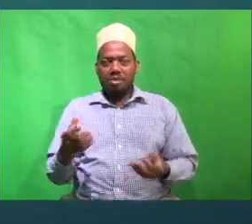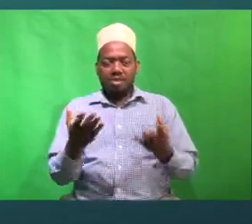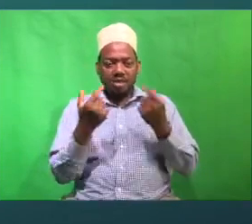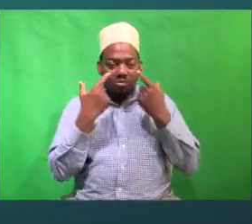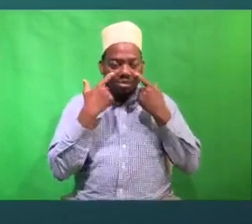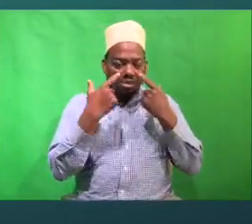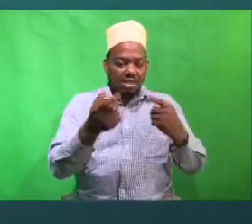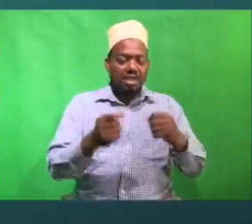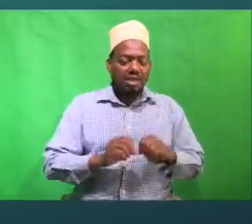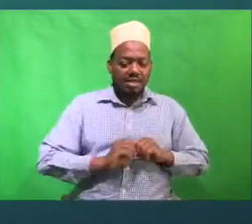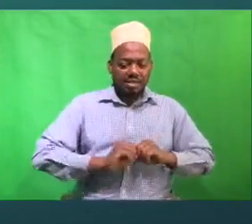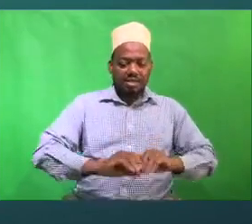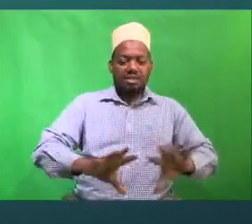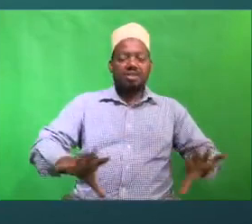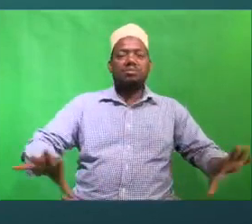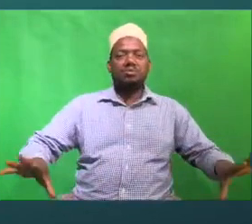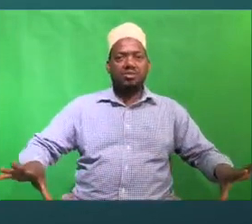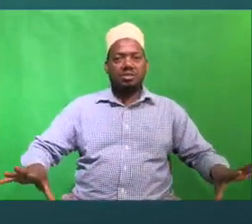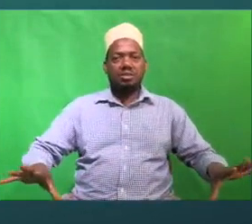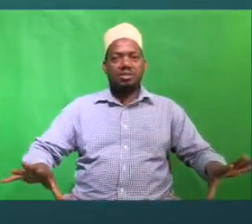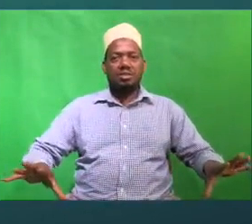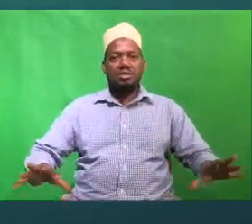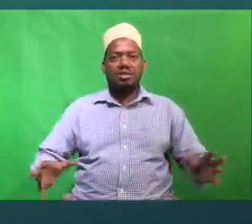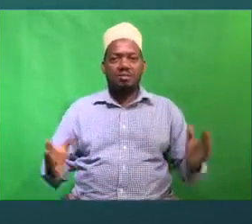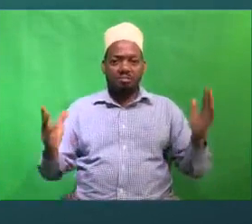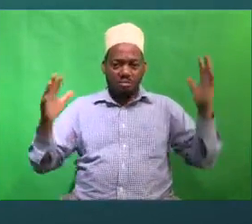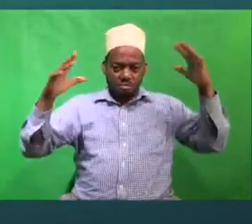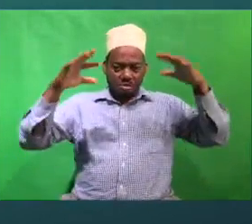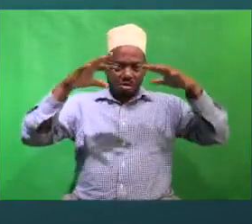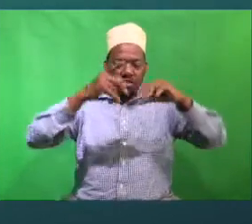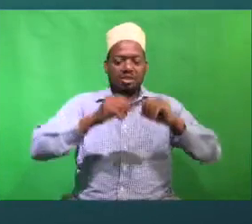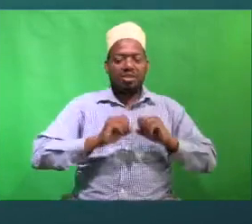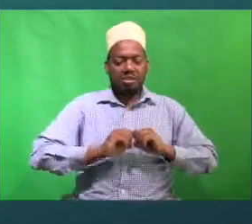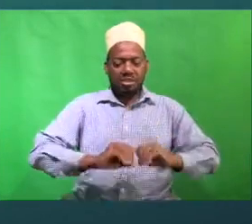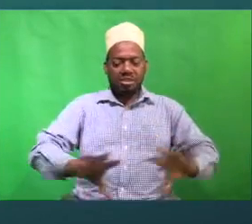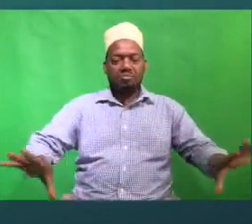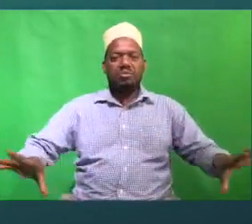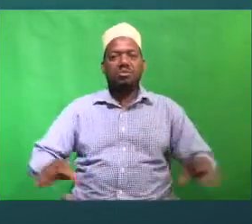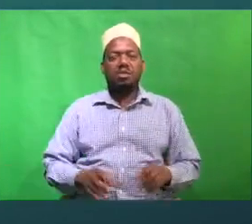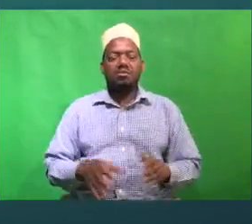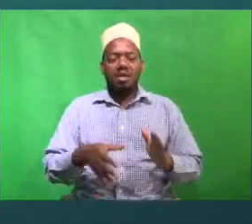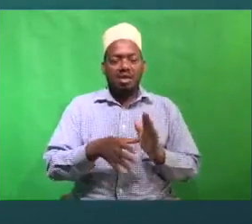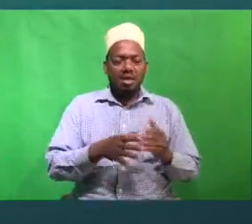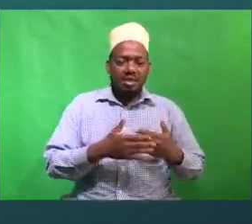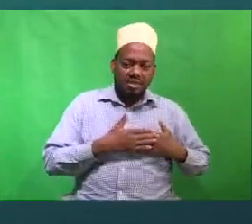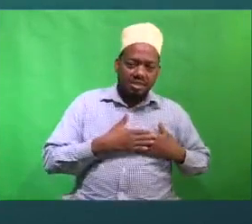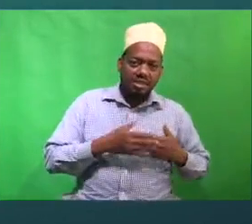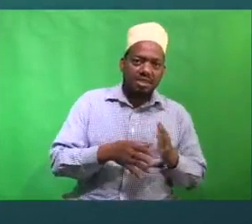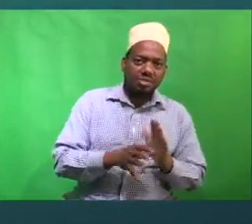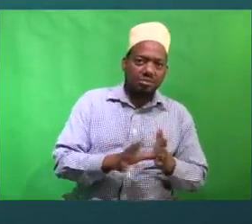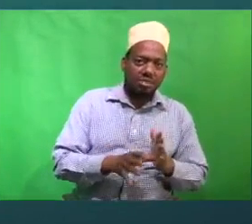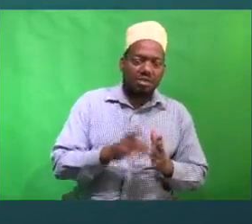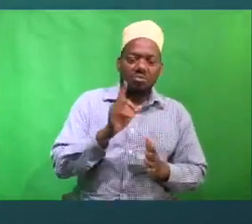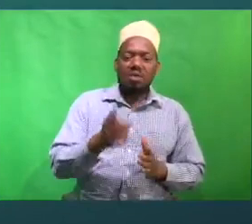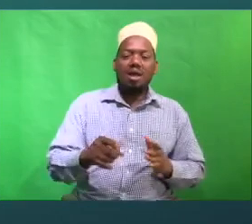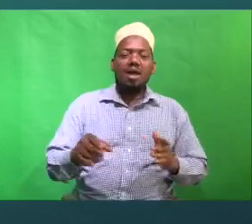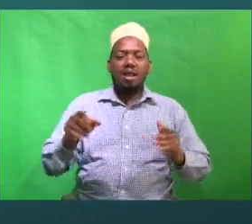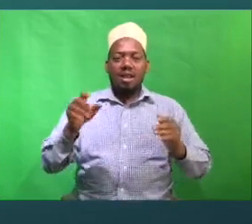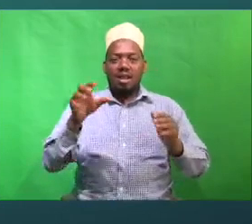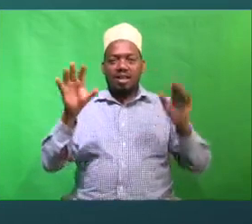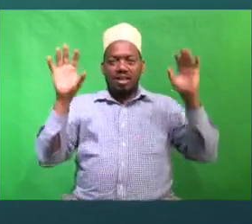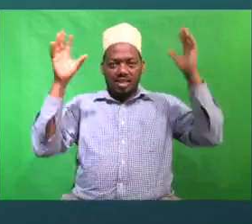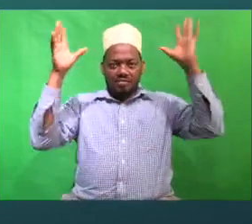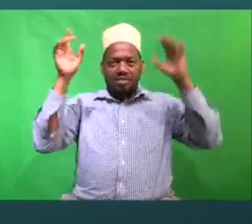they distribute that we can say is the population distribution. My dear student, we are living in